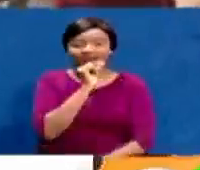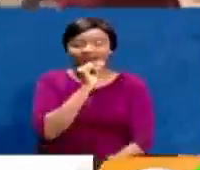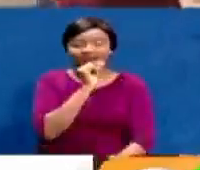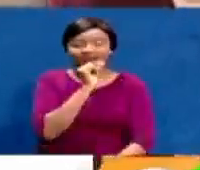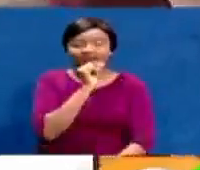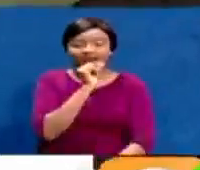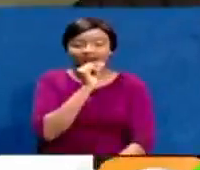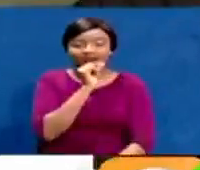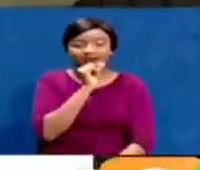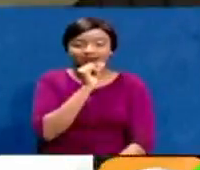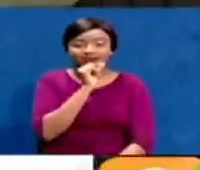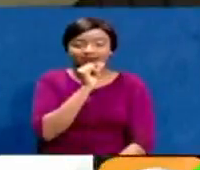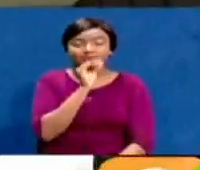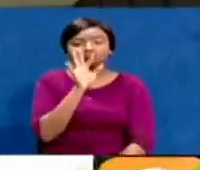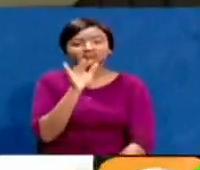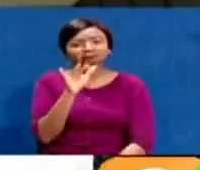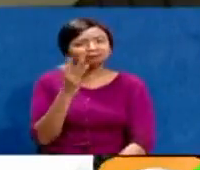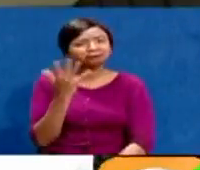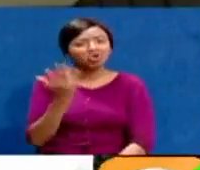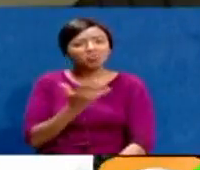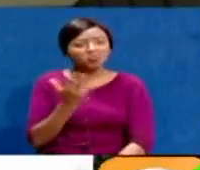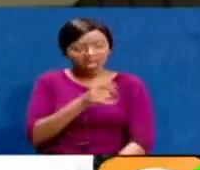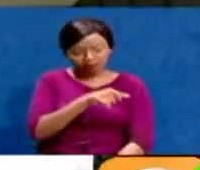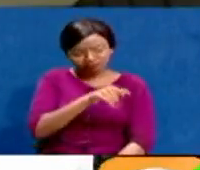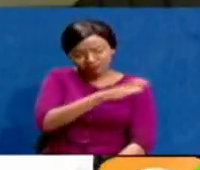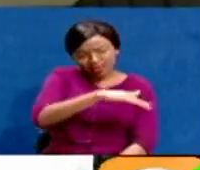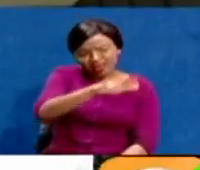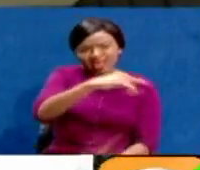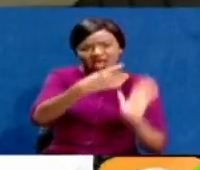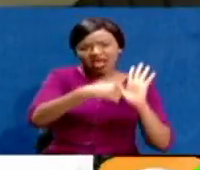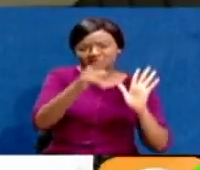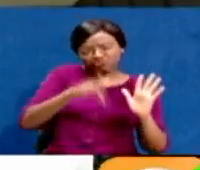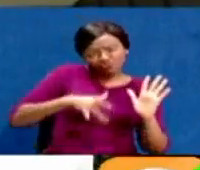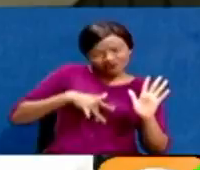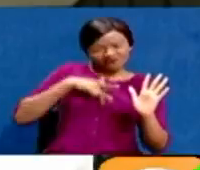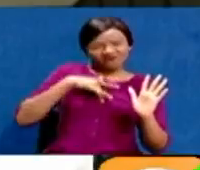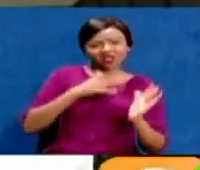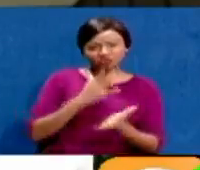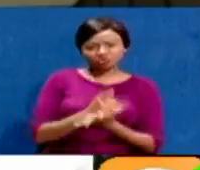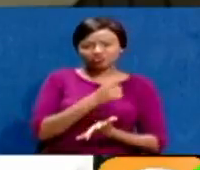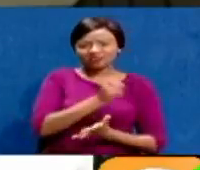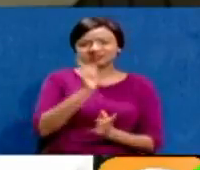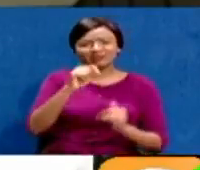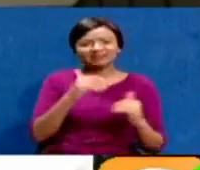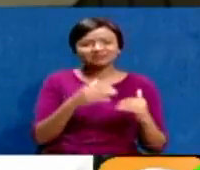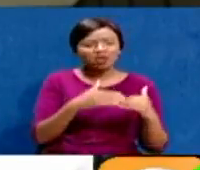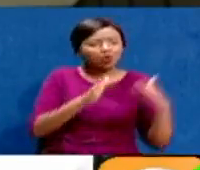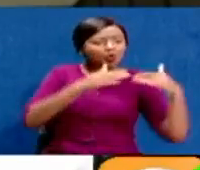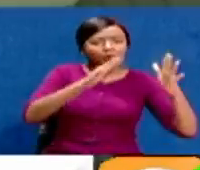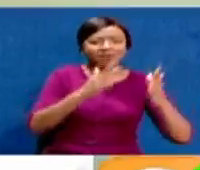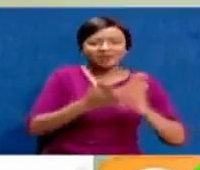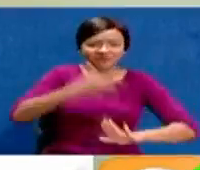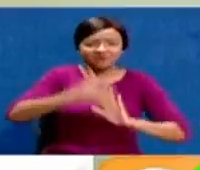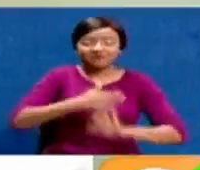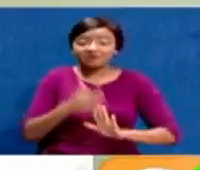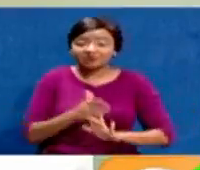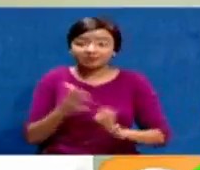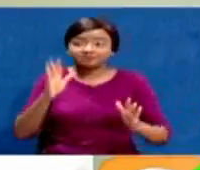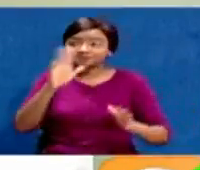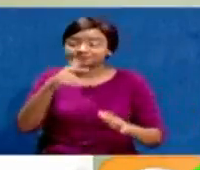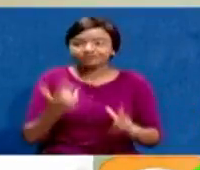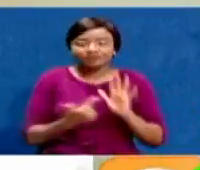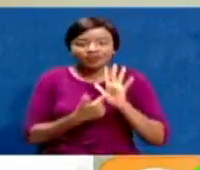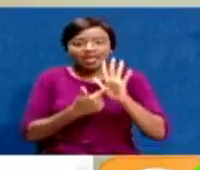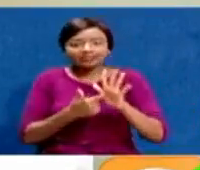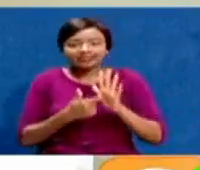pandemic. Which are those parts of the economies or those industries that you feel should be opened up sooner? We can